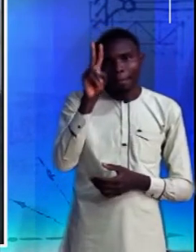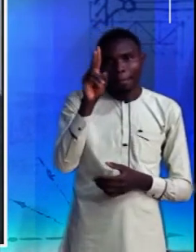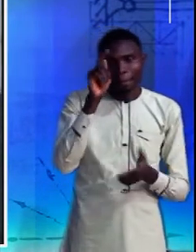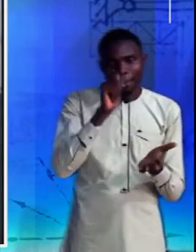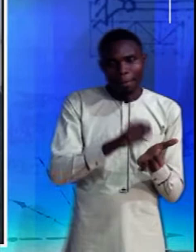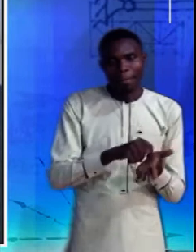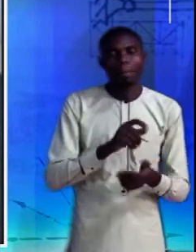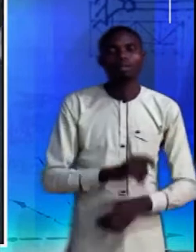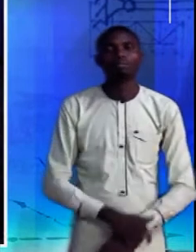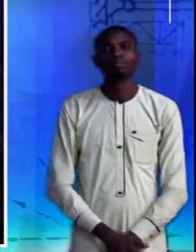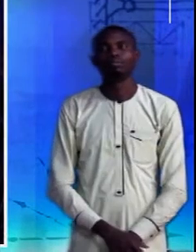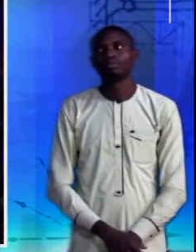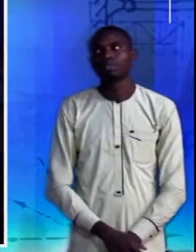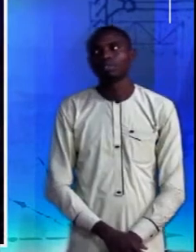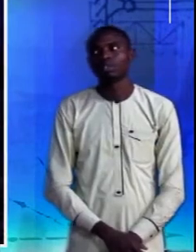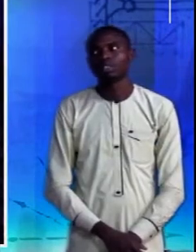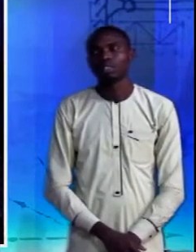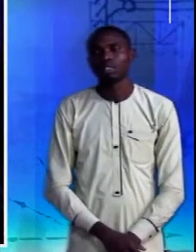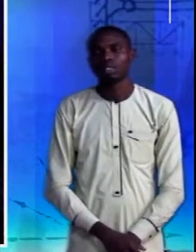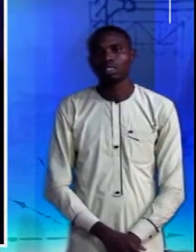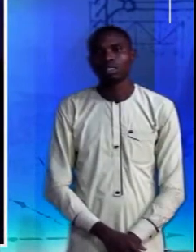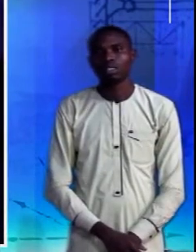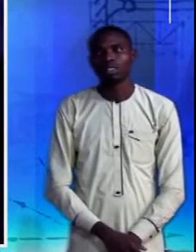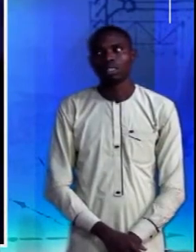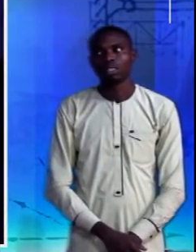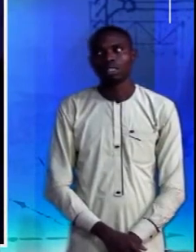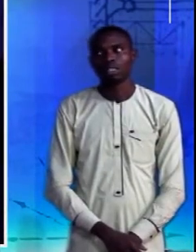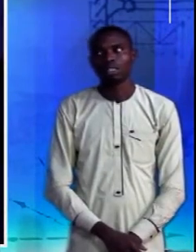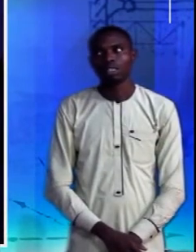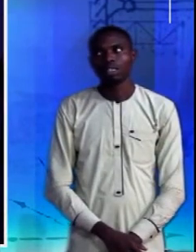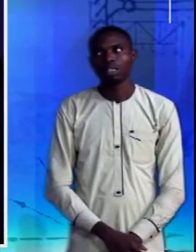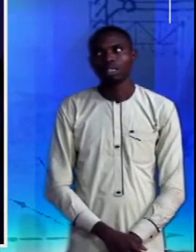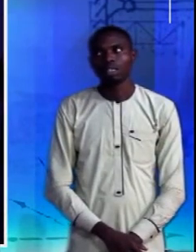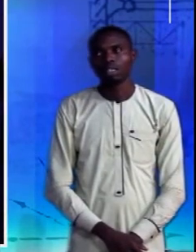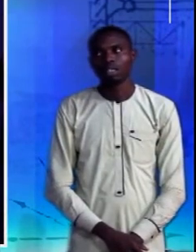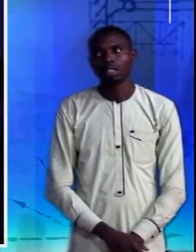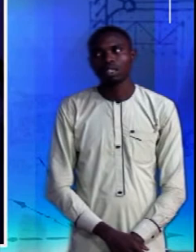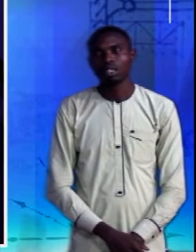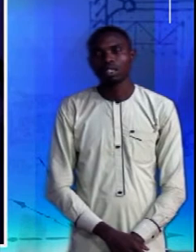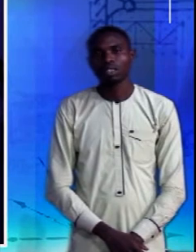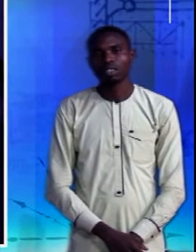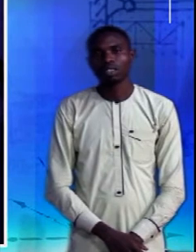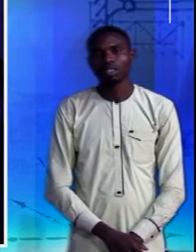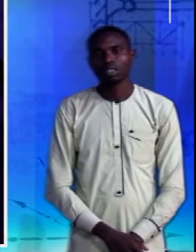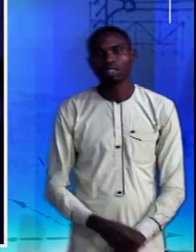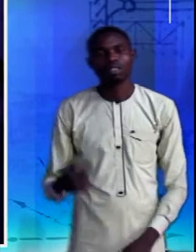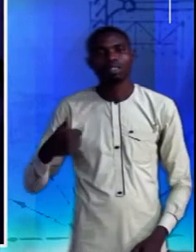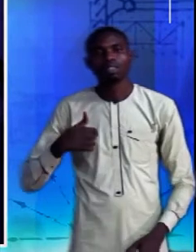52 multiplied by, okay, let me write it in a full form.